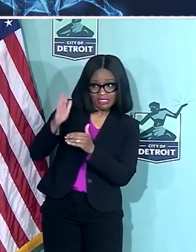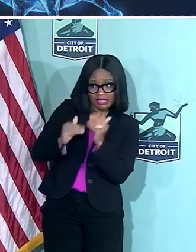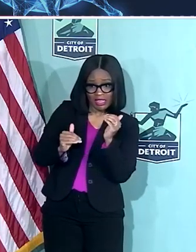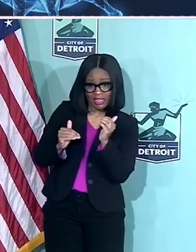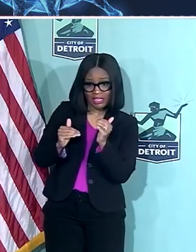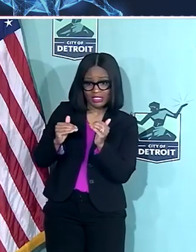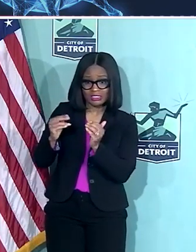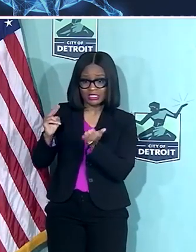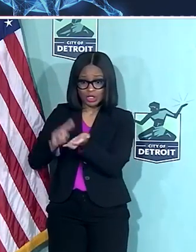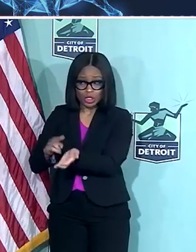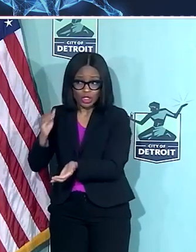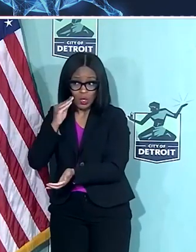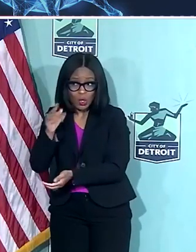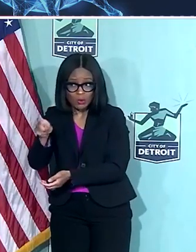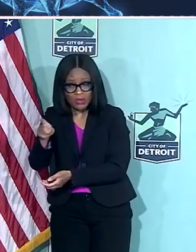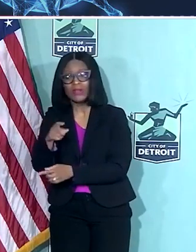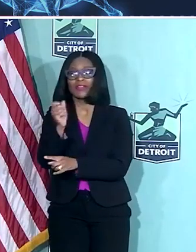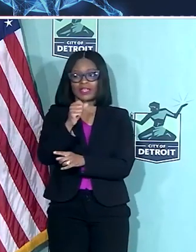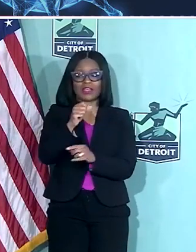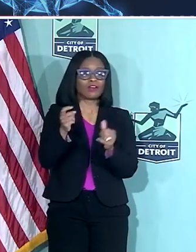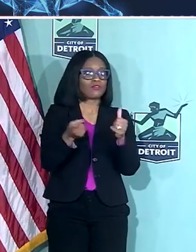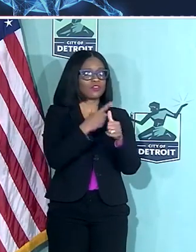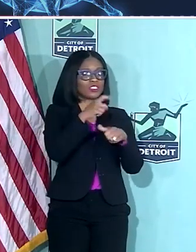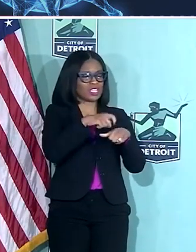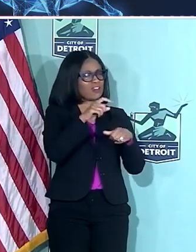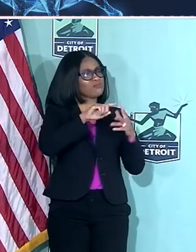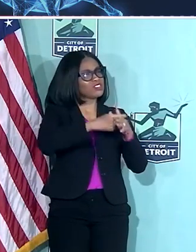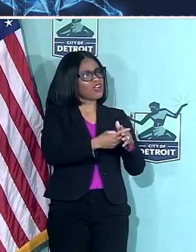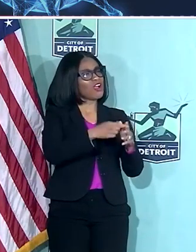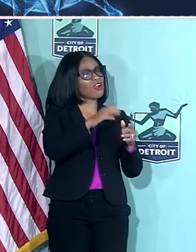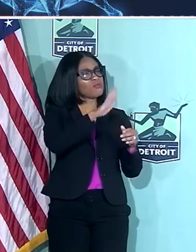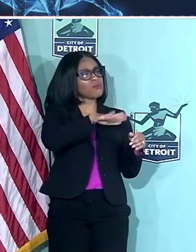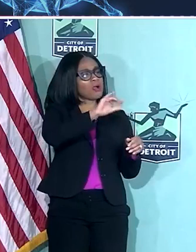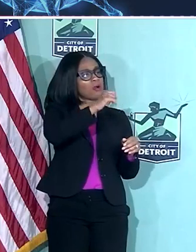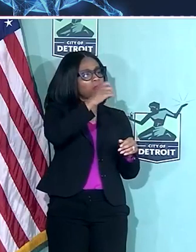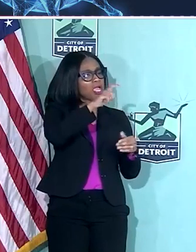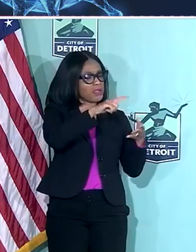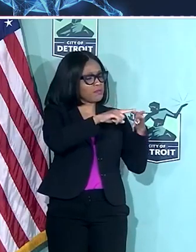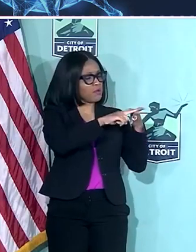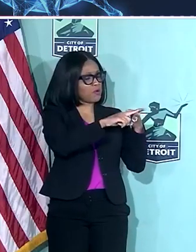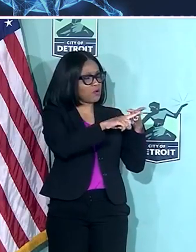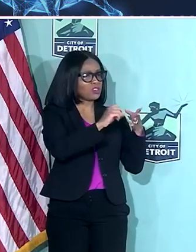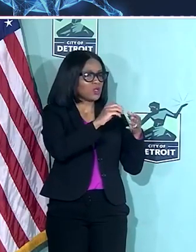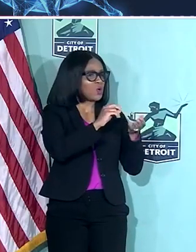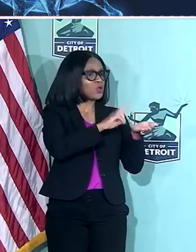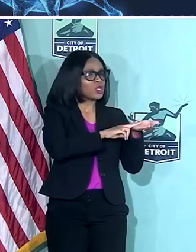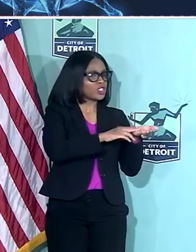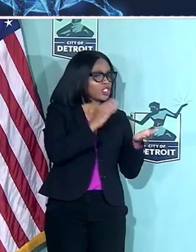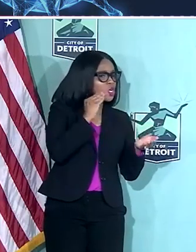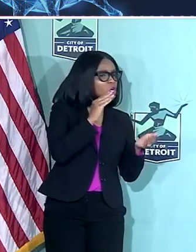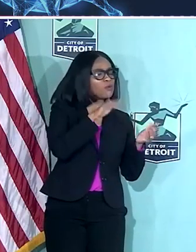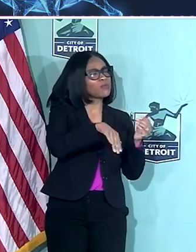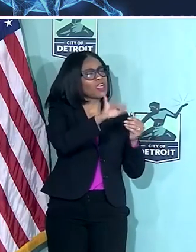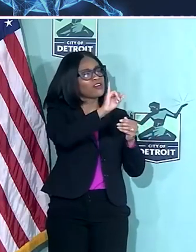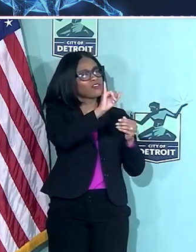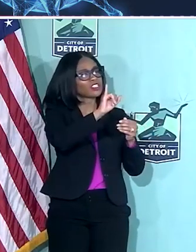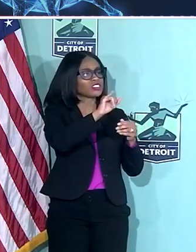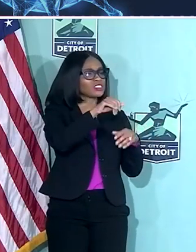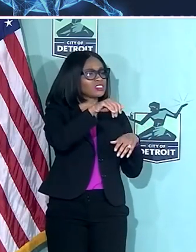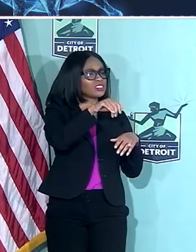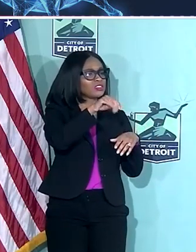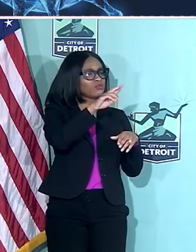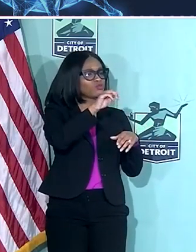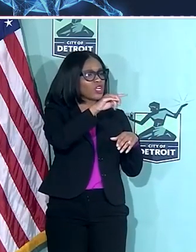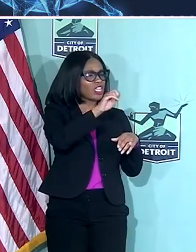Yeah, so we started retesting the first round in middle of April. We tested all 26 nursing homes, and infection rate was about